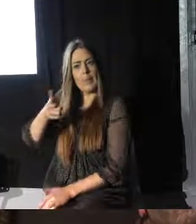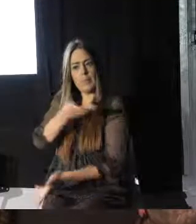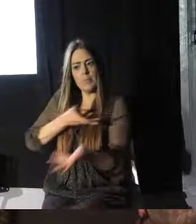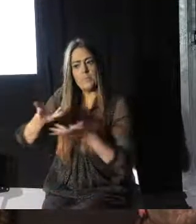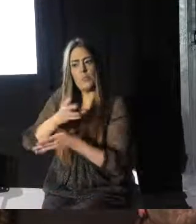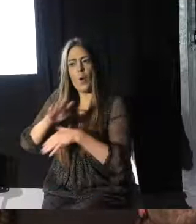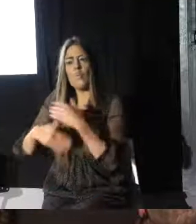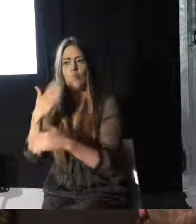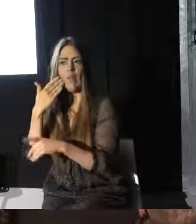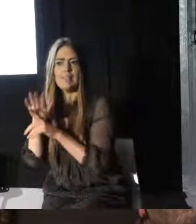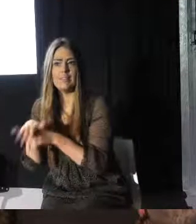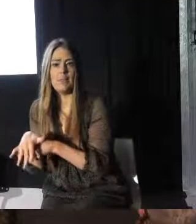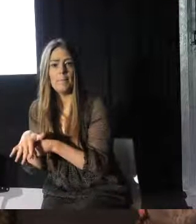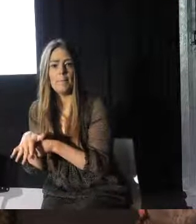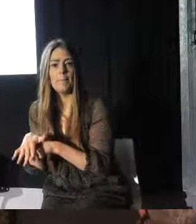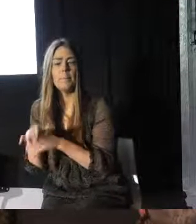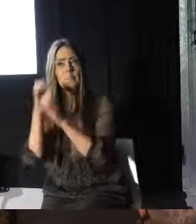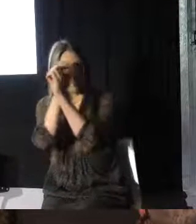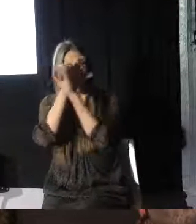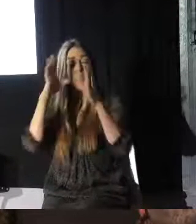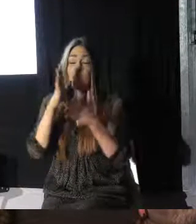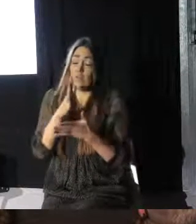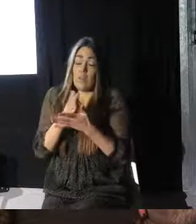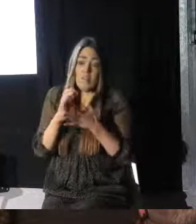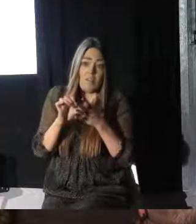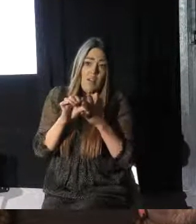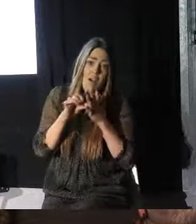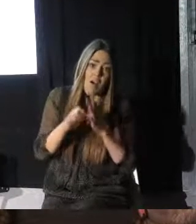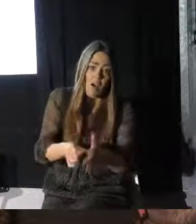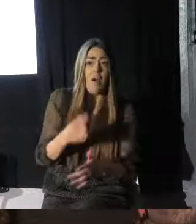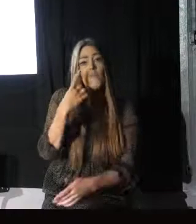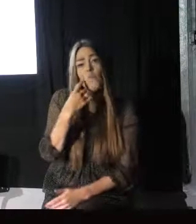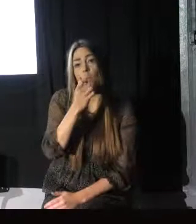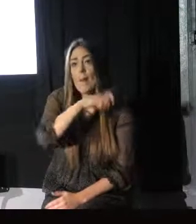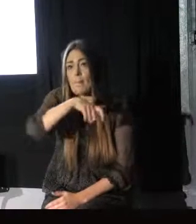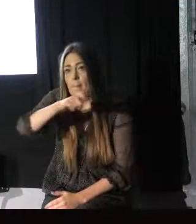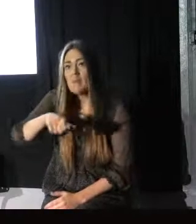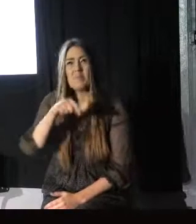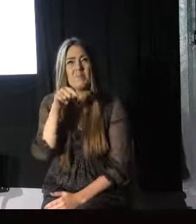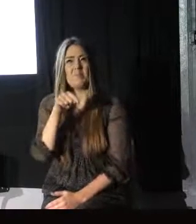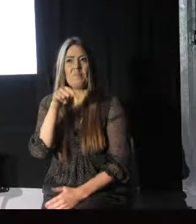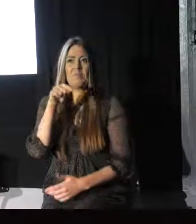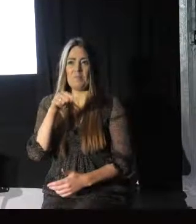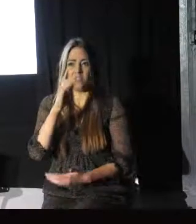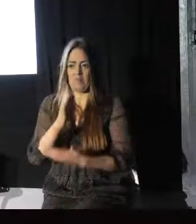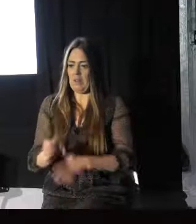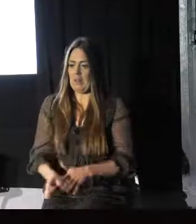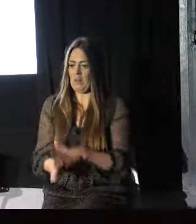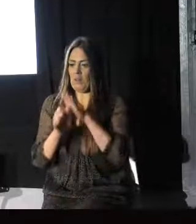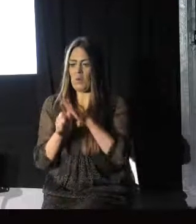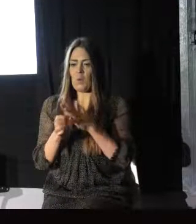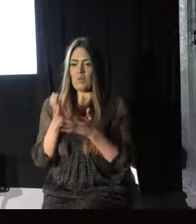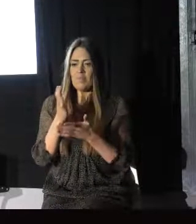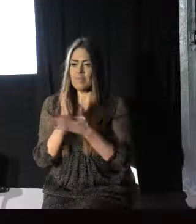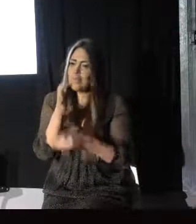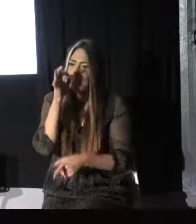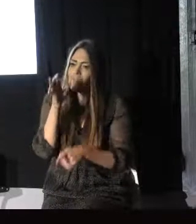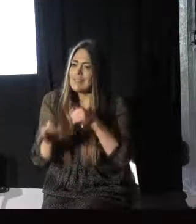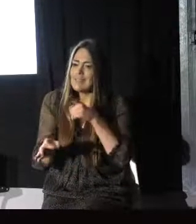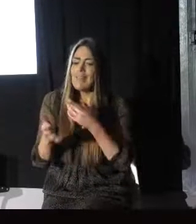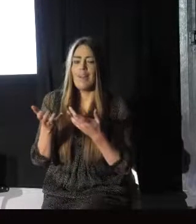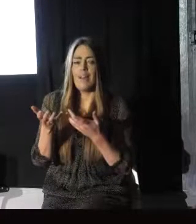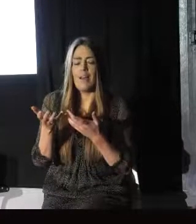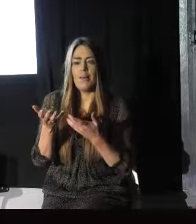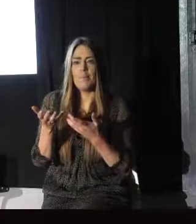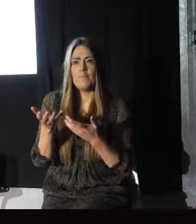About Racism." And that notion that it's really hard for white people is at the heart, really, of a particular